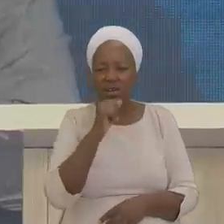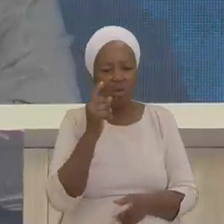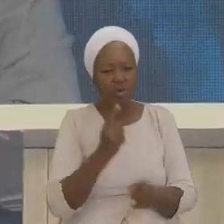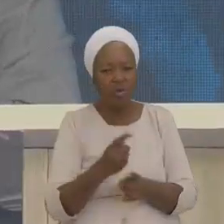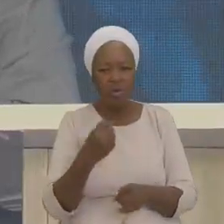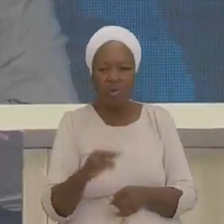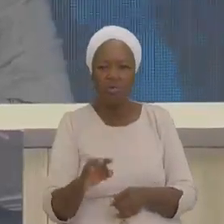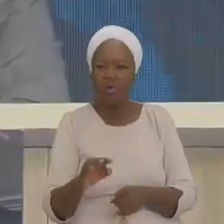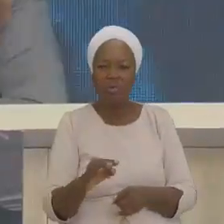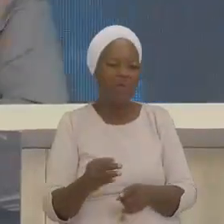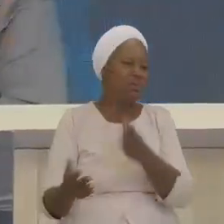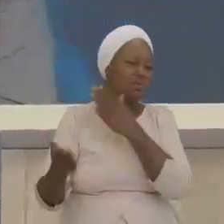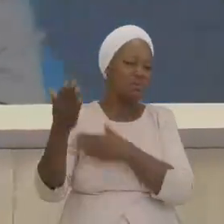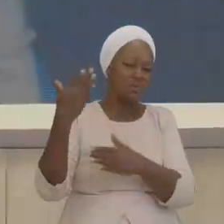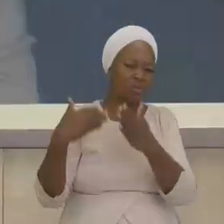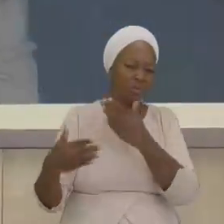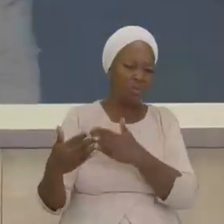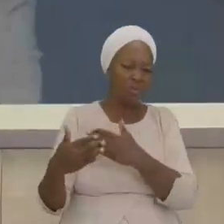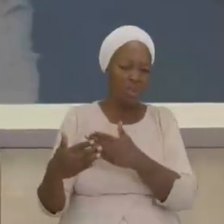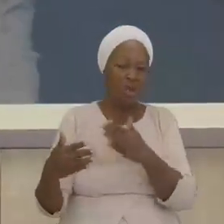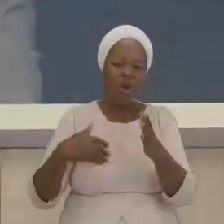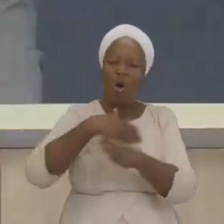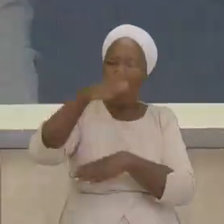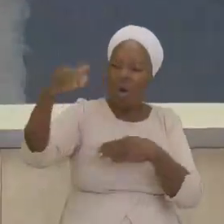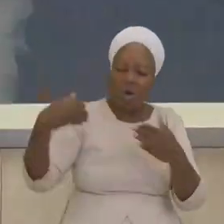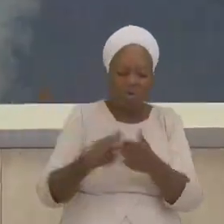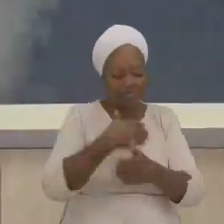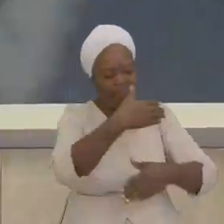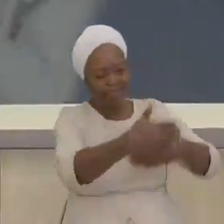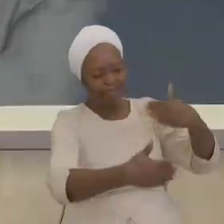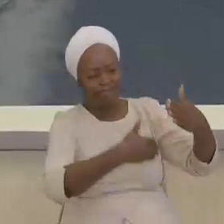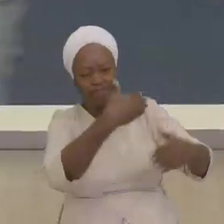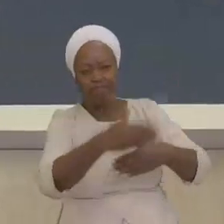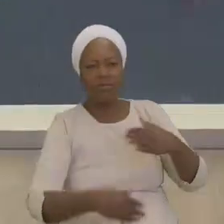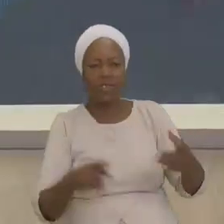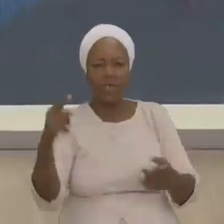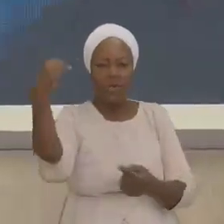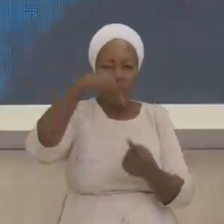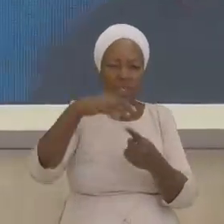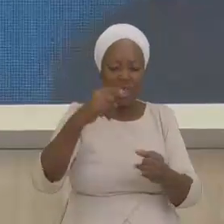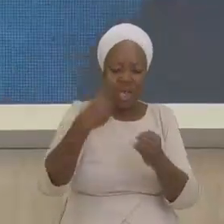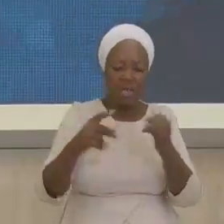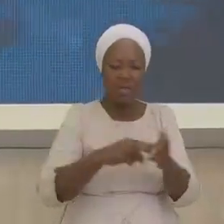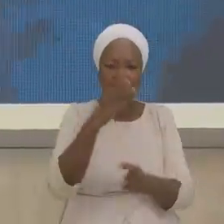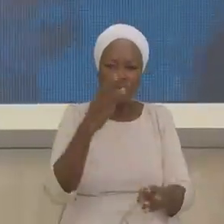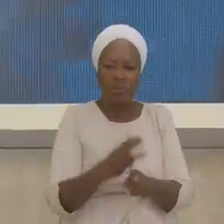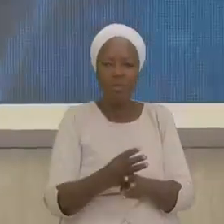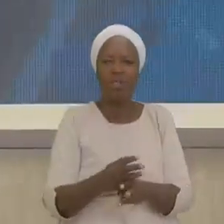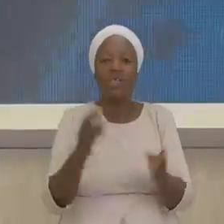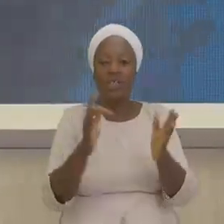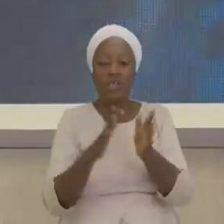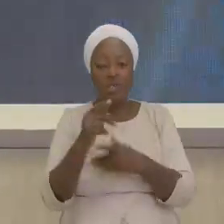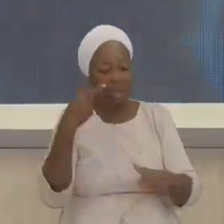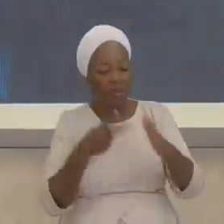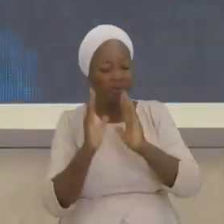century, all the centuries of the end of the world, Jesus the prophet, he will never leave you,